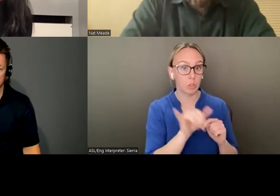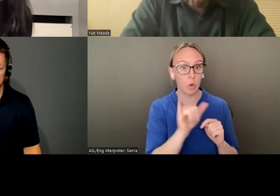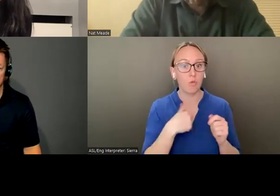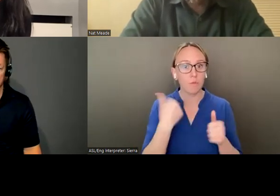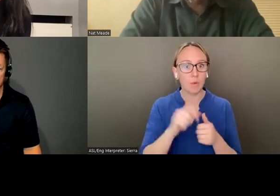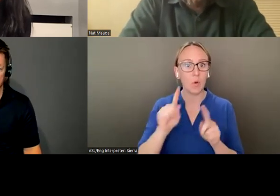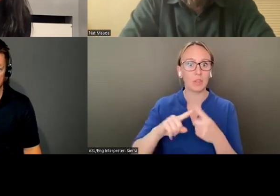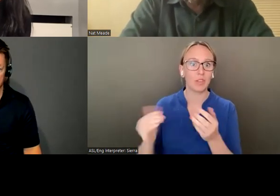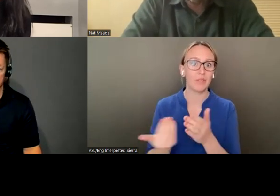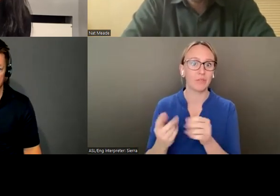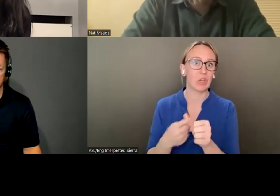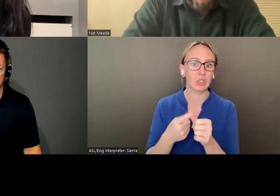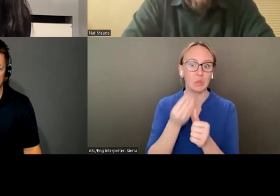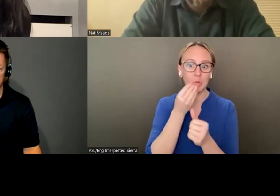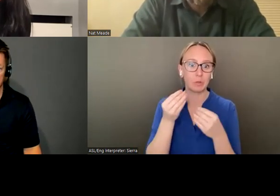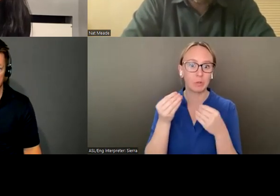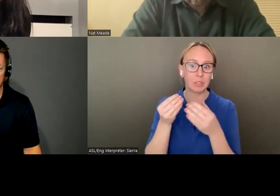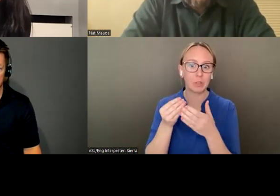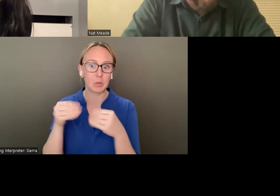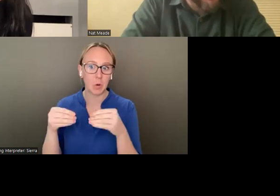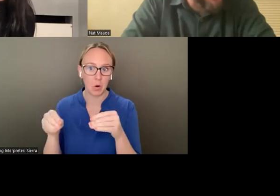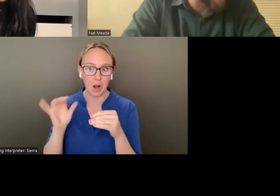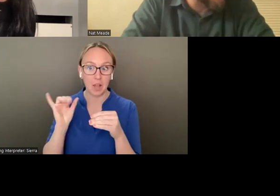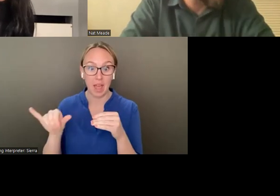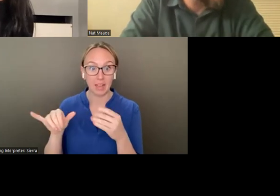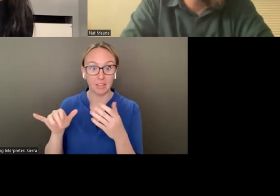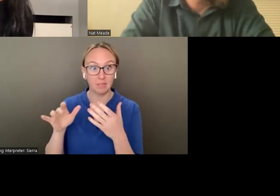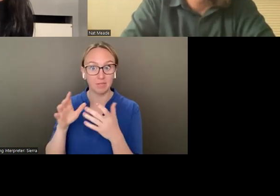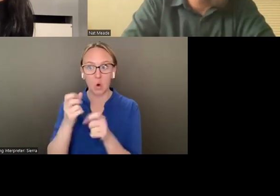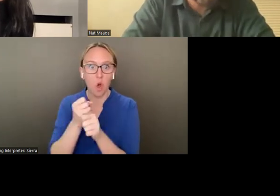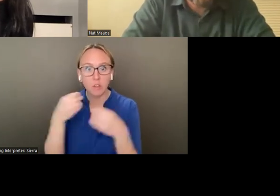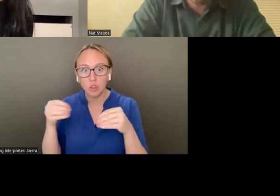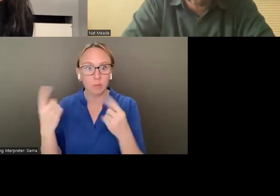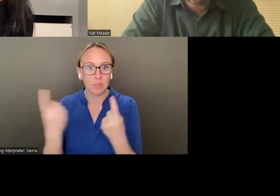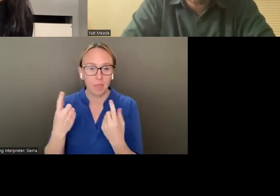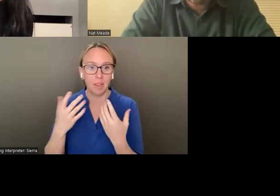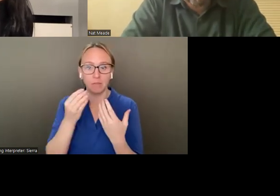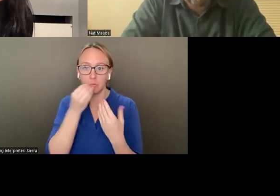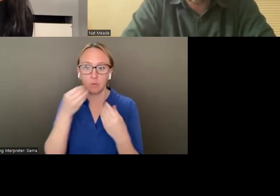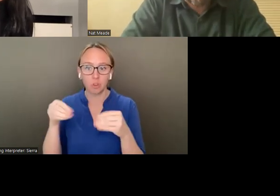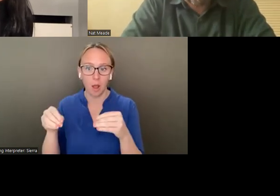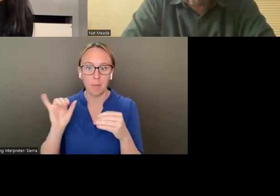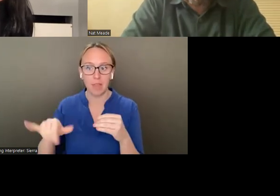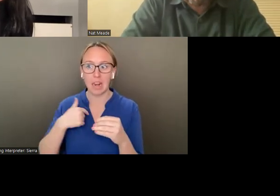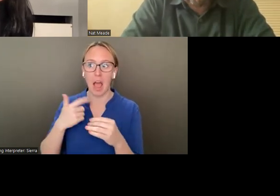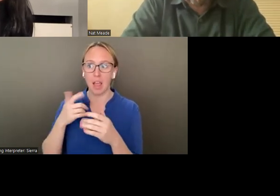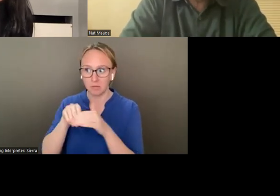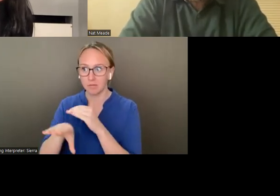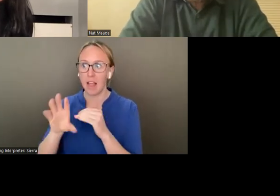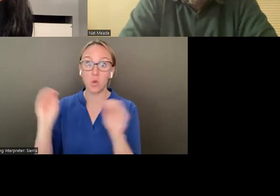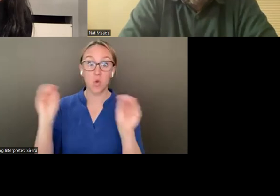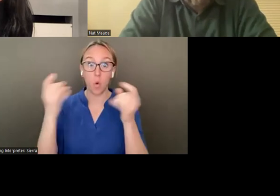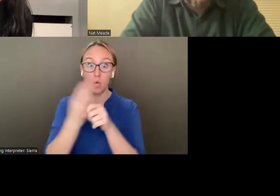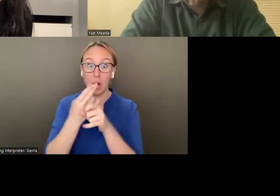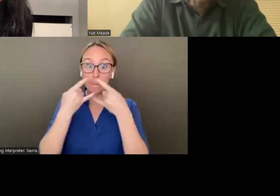mask. And it's like COVID never happened. That was a huge, that was a shock to me. What year was that? 2021. Just